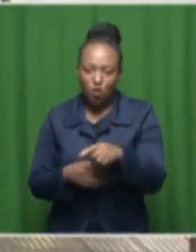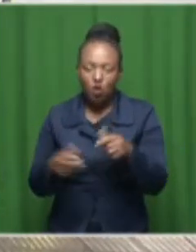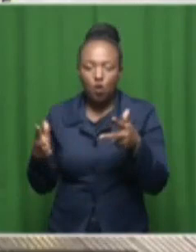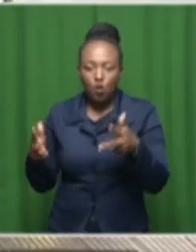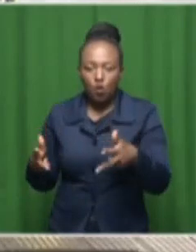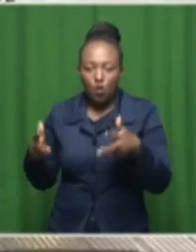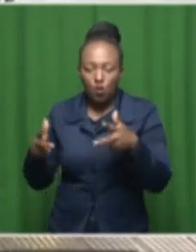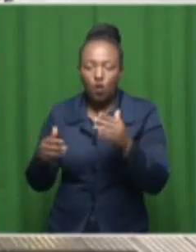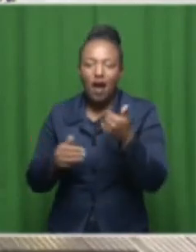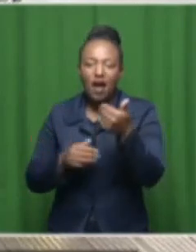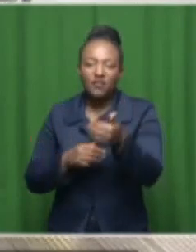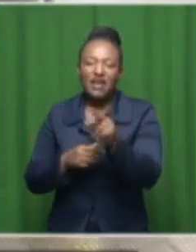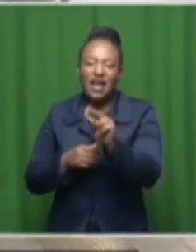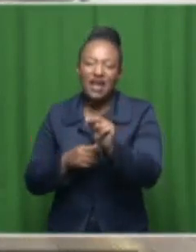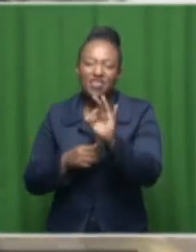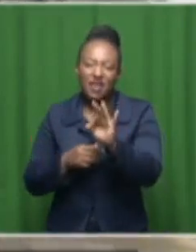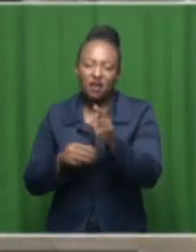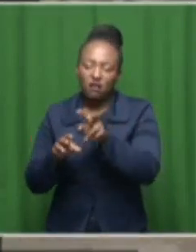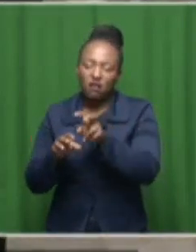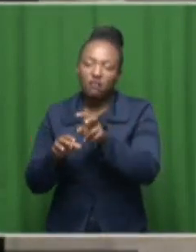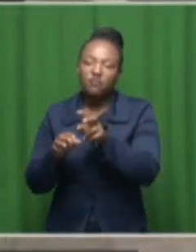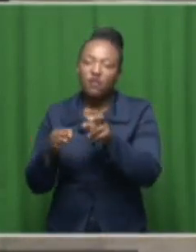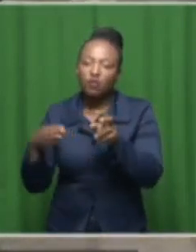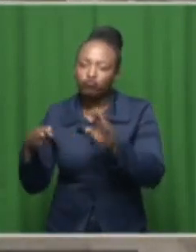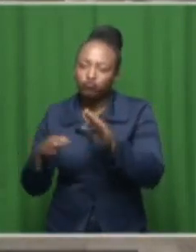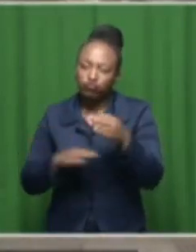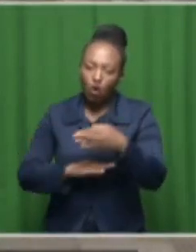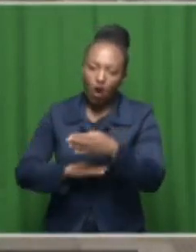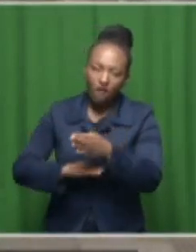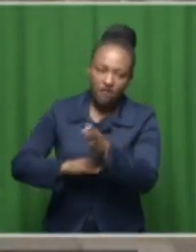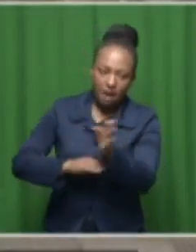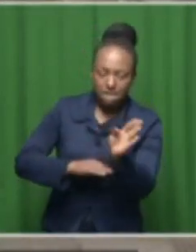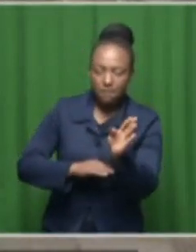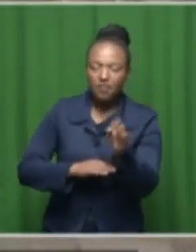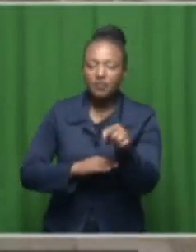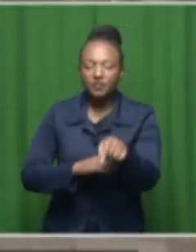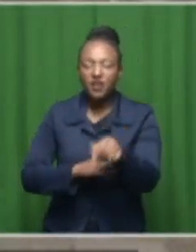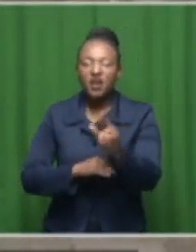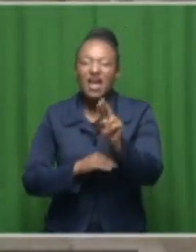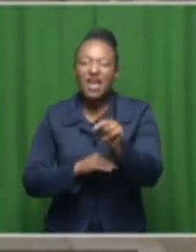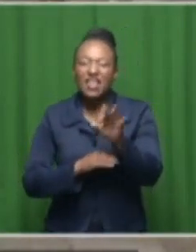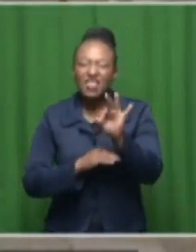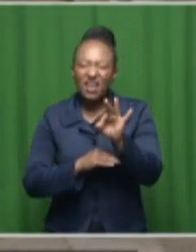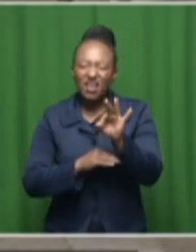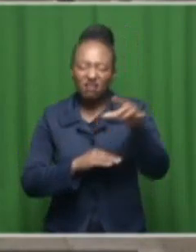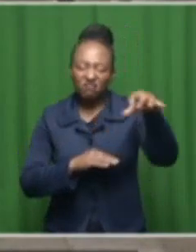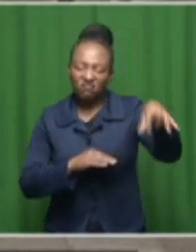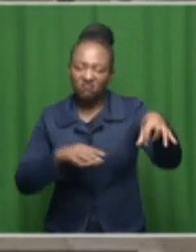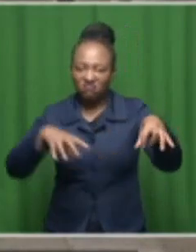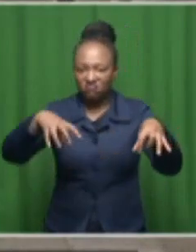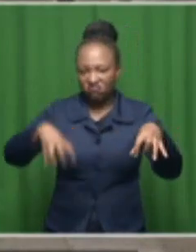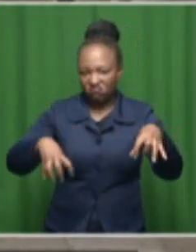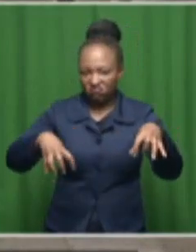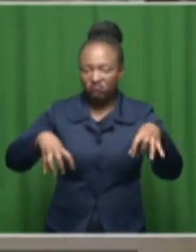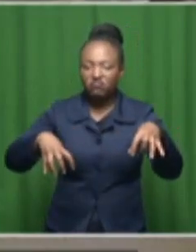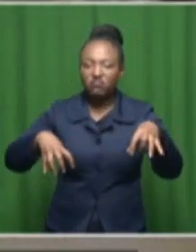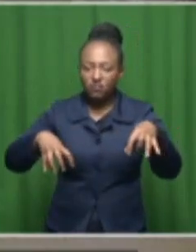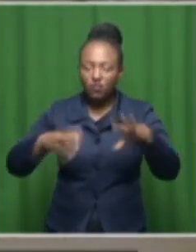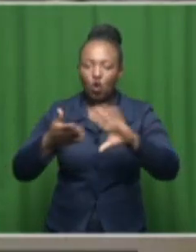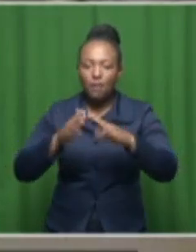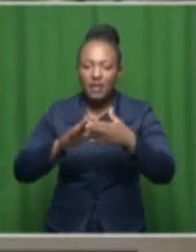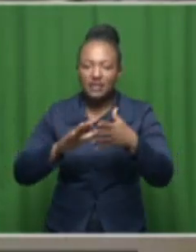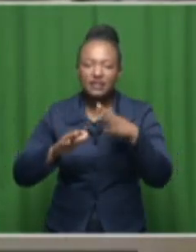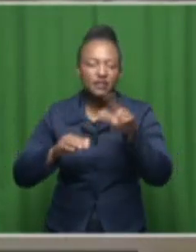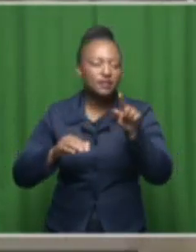the N3 at the Marlboro off-ramp, but that's literally right next to the N3. And it is right within the community because if I look